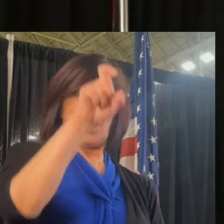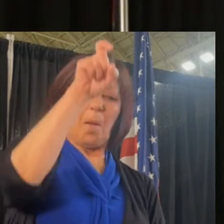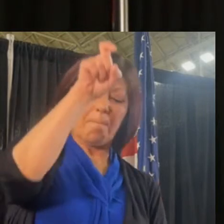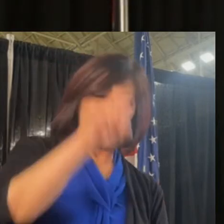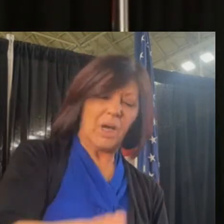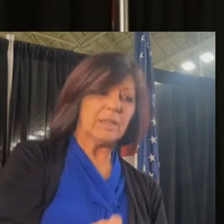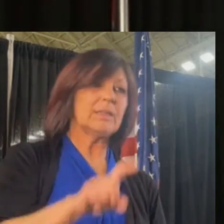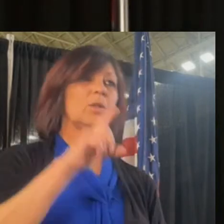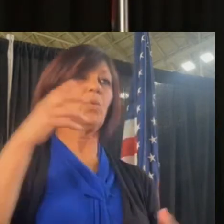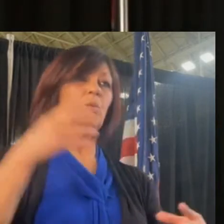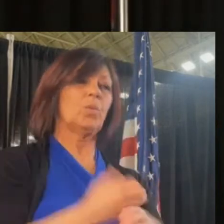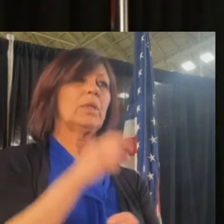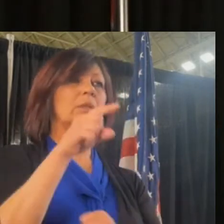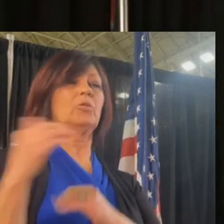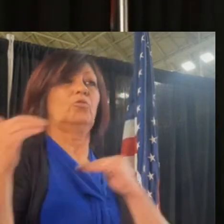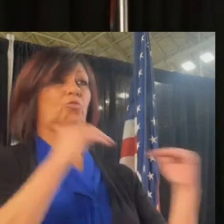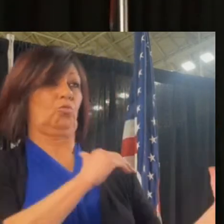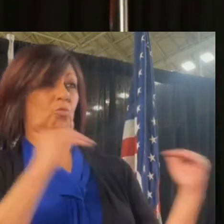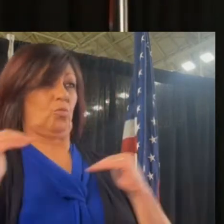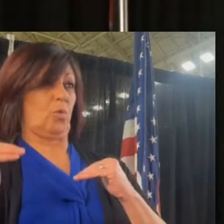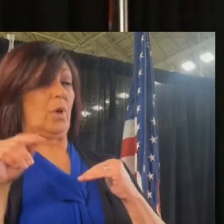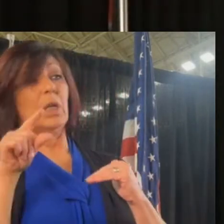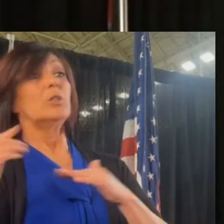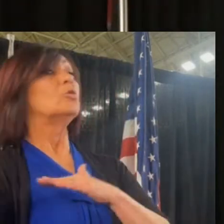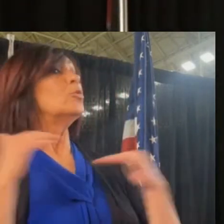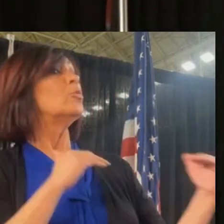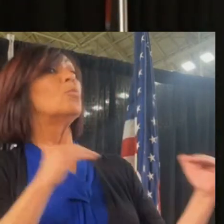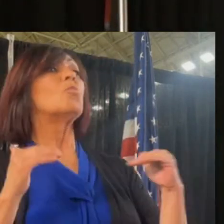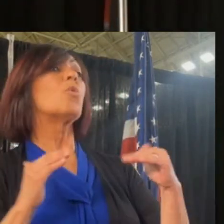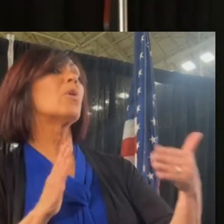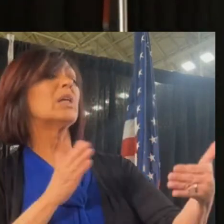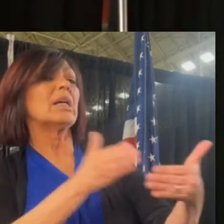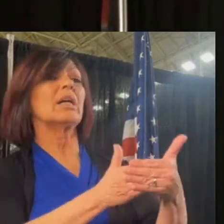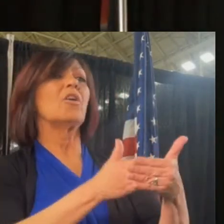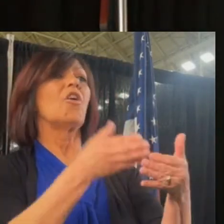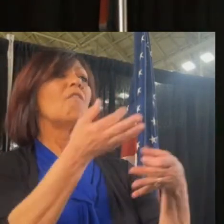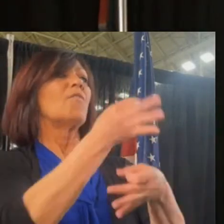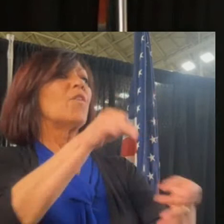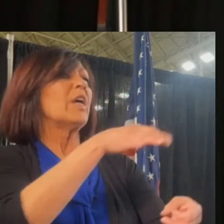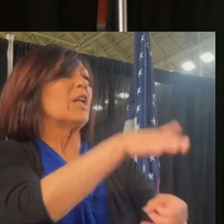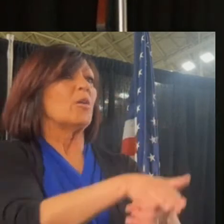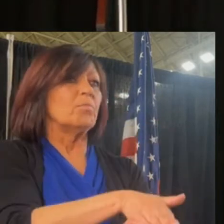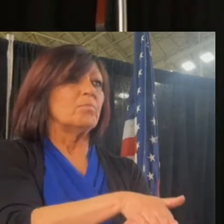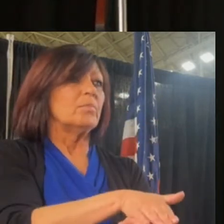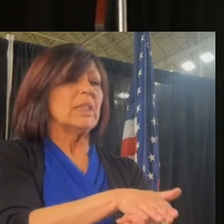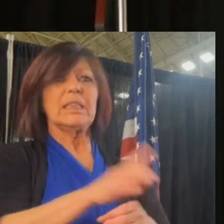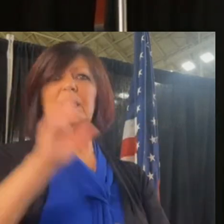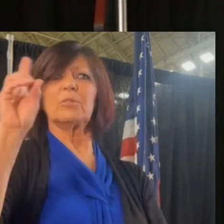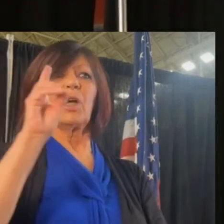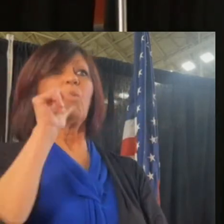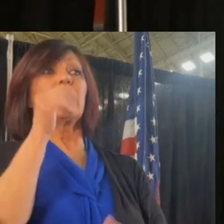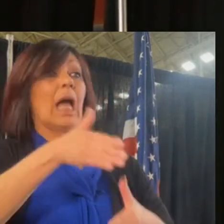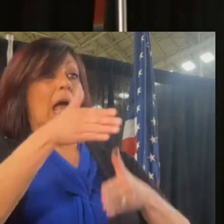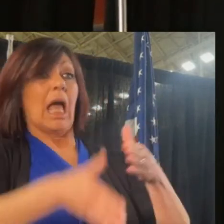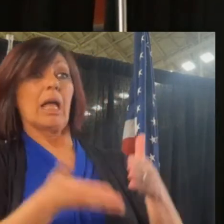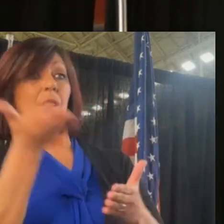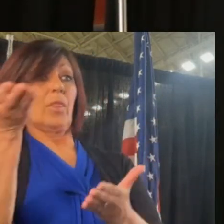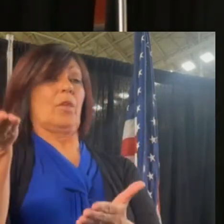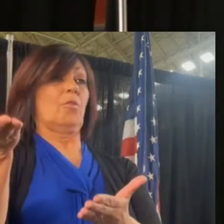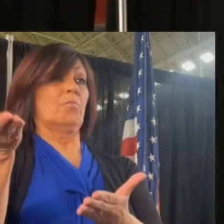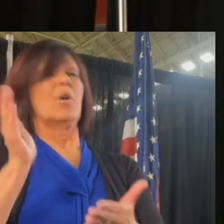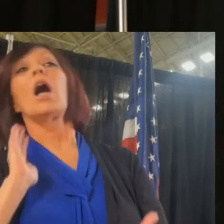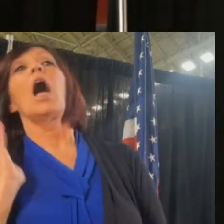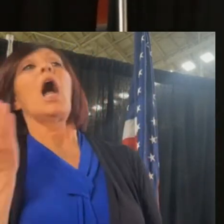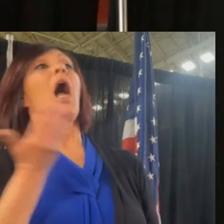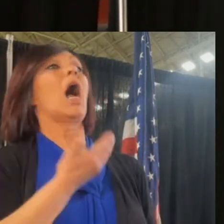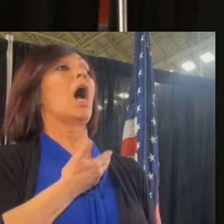win this war, because this war against freedom and democracy will not end with Ukraine. Our